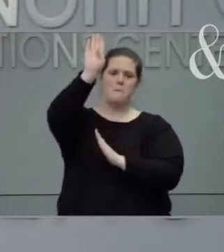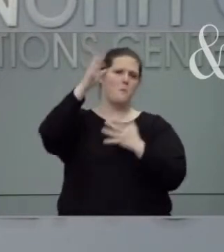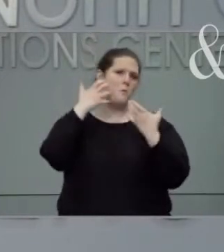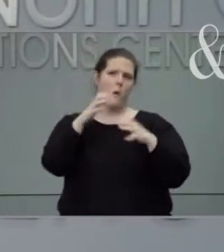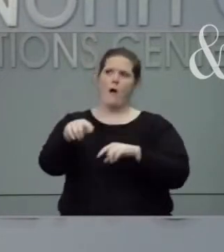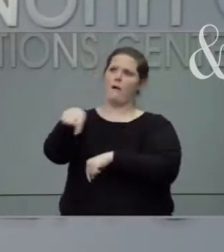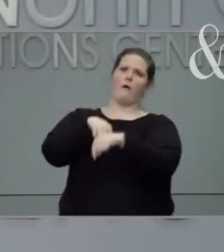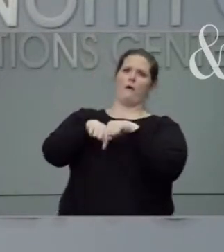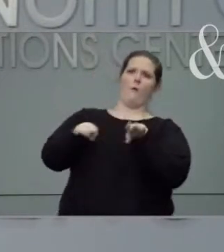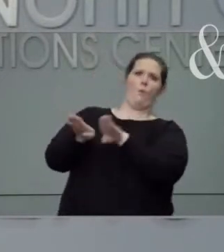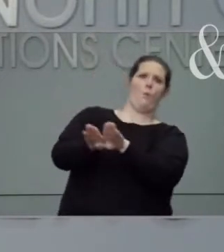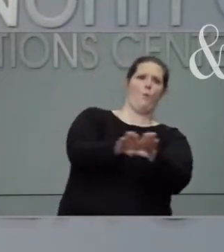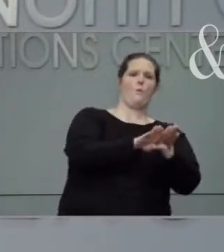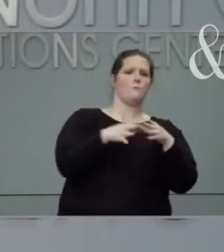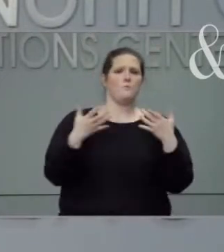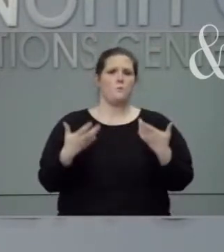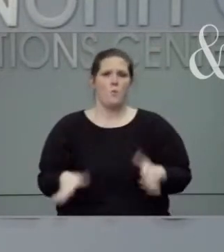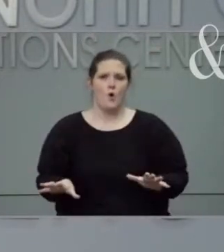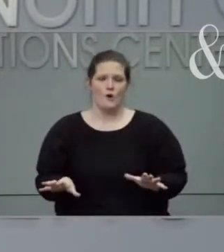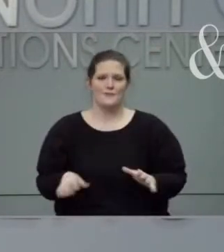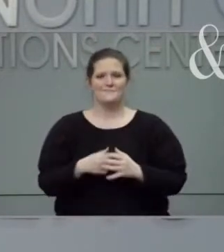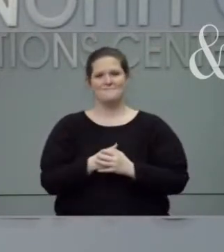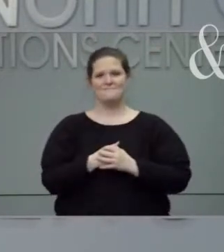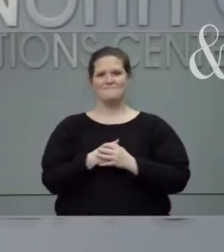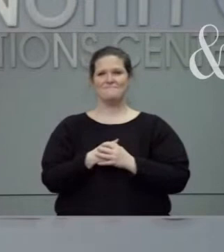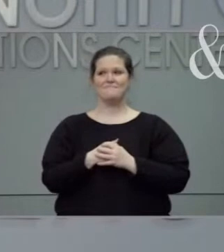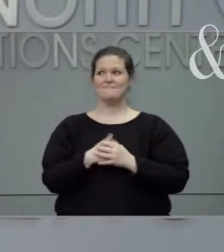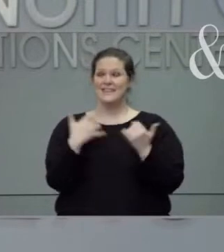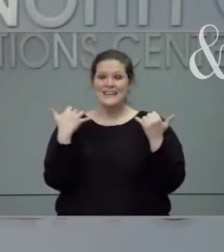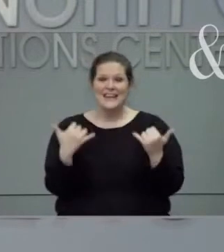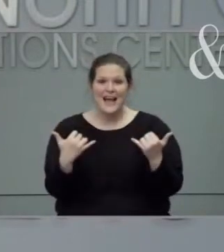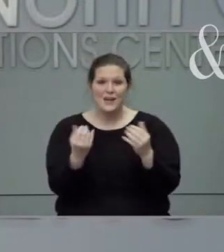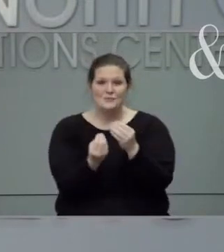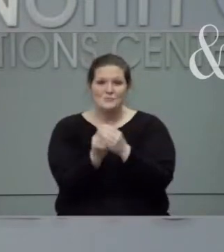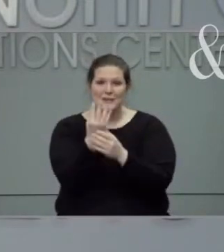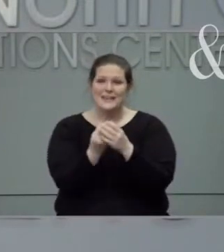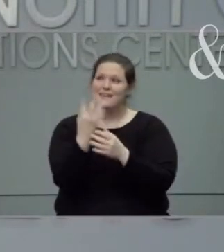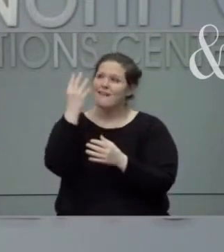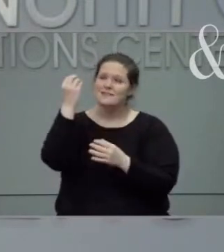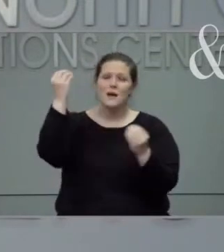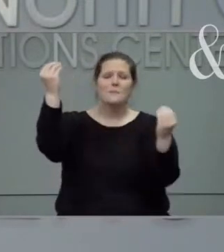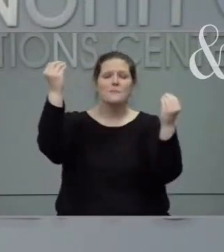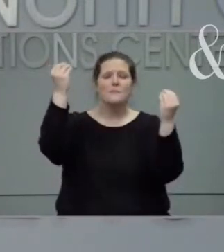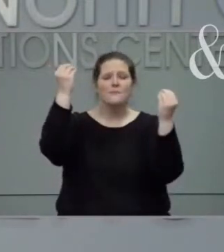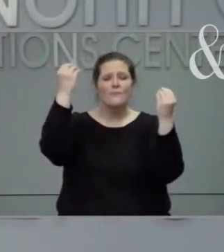sunnier days and the continued hope and belief that we will move past this pandemic.